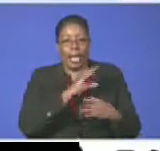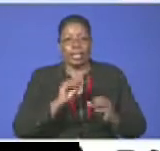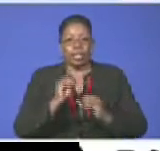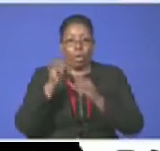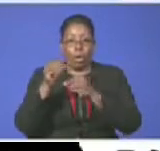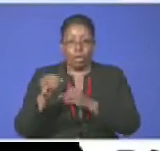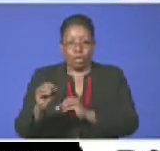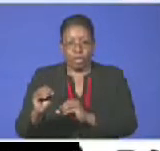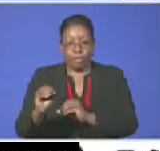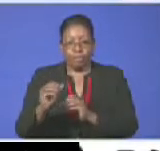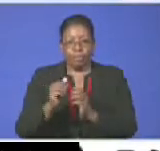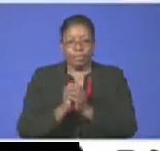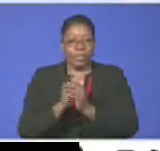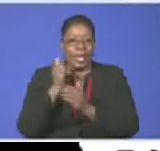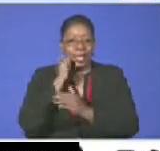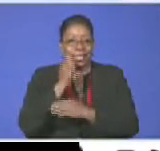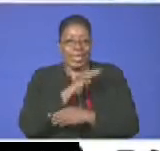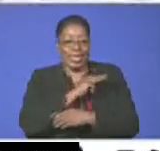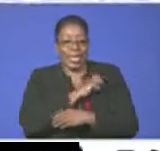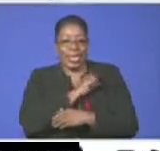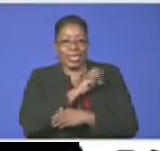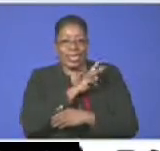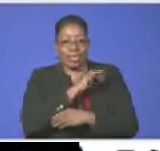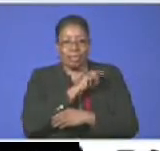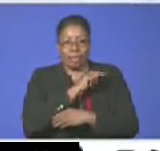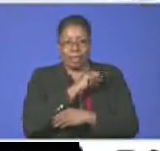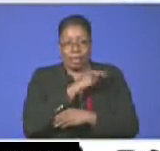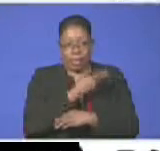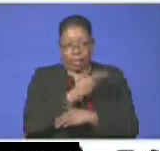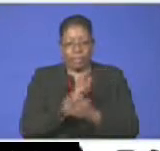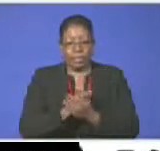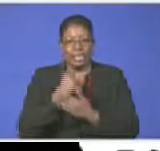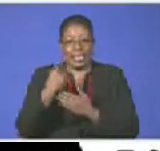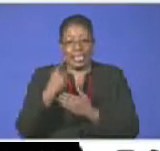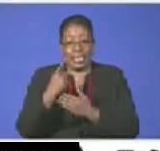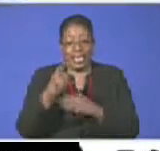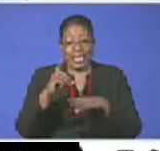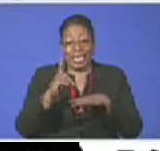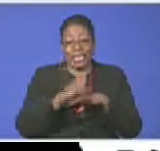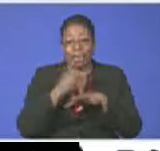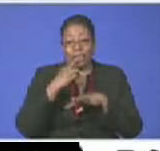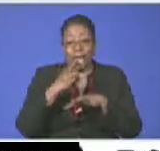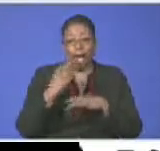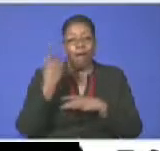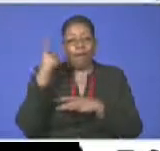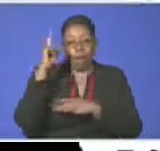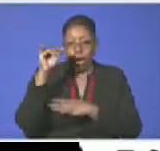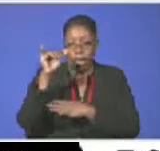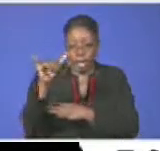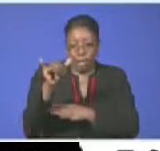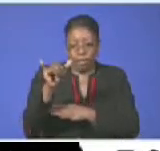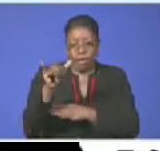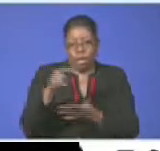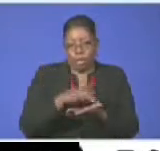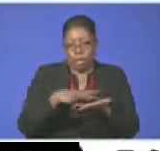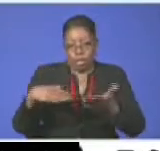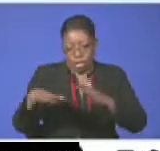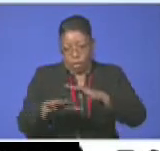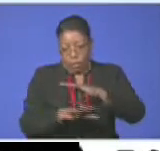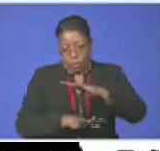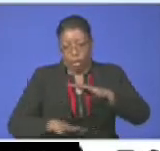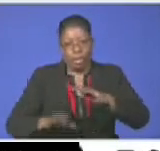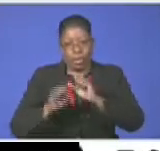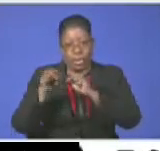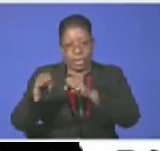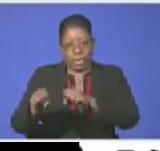Here's Antoine Smith. They say diamonds are forever, but apparently the best treasures are beneath the sea. And